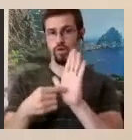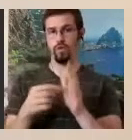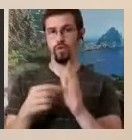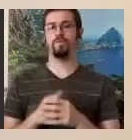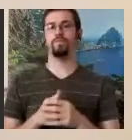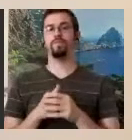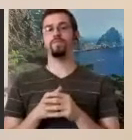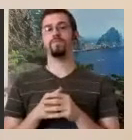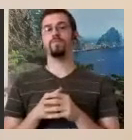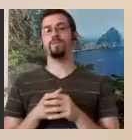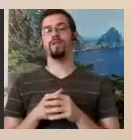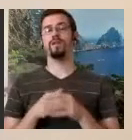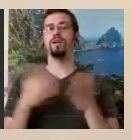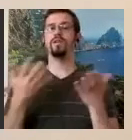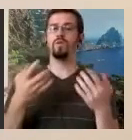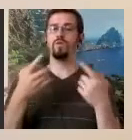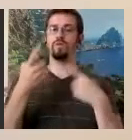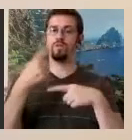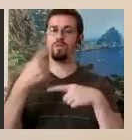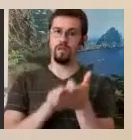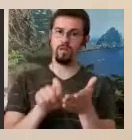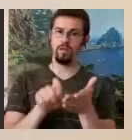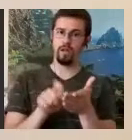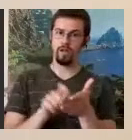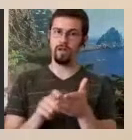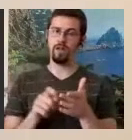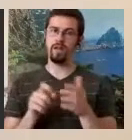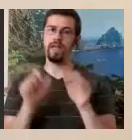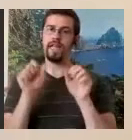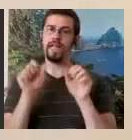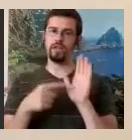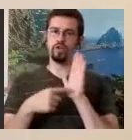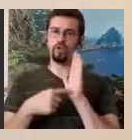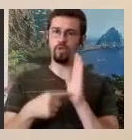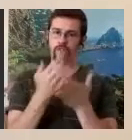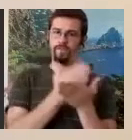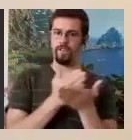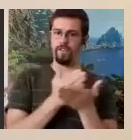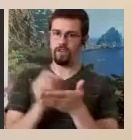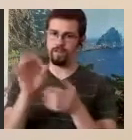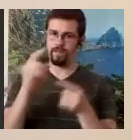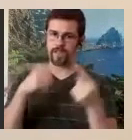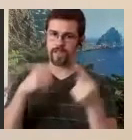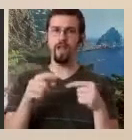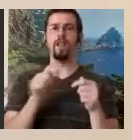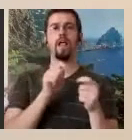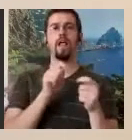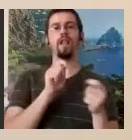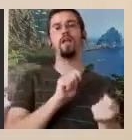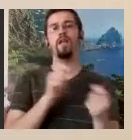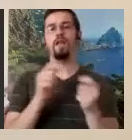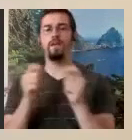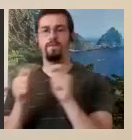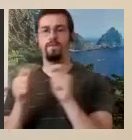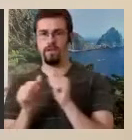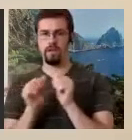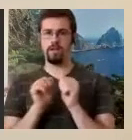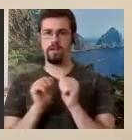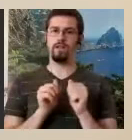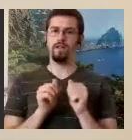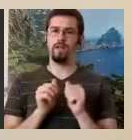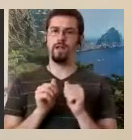so sign writing shows the salient features of the sign, the evolution of analyzing the